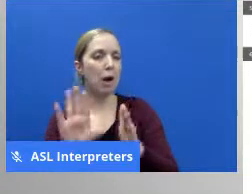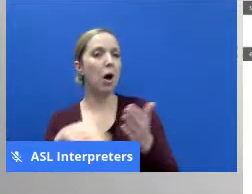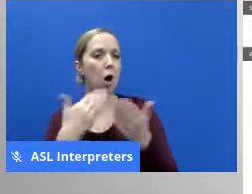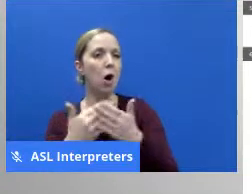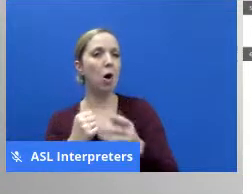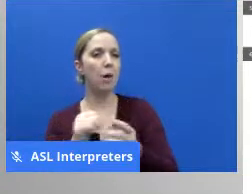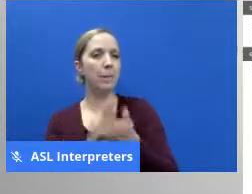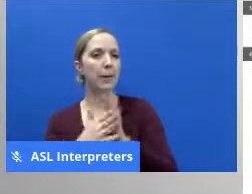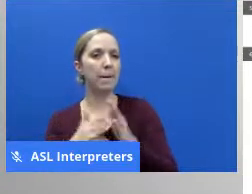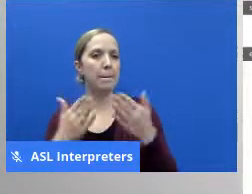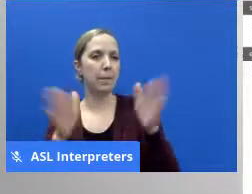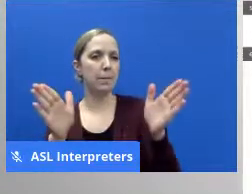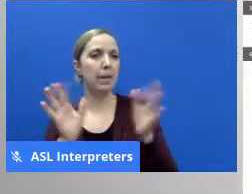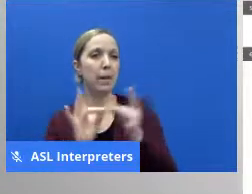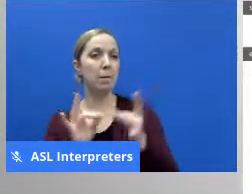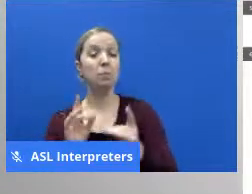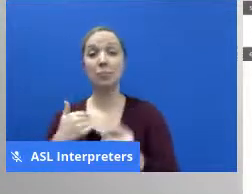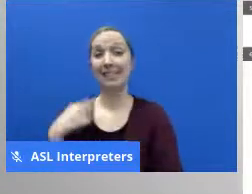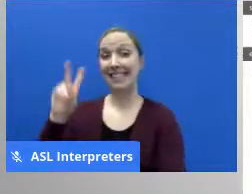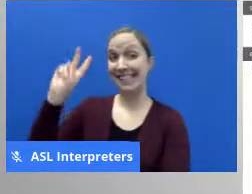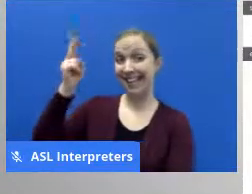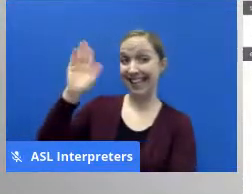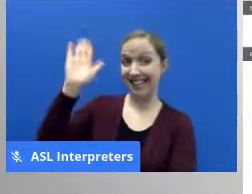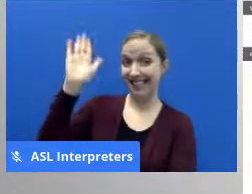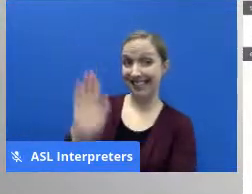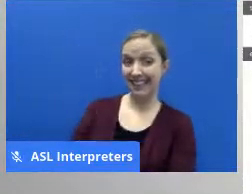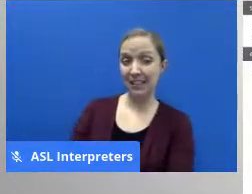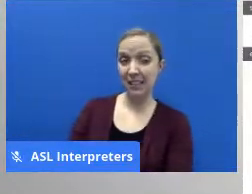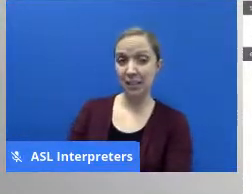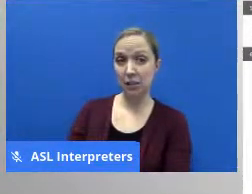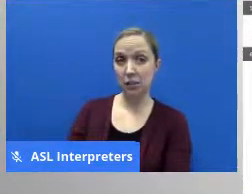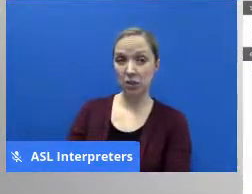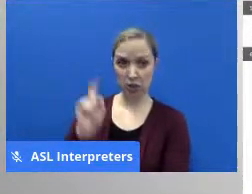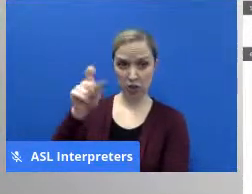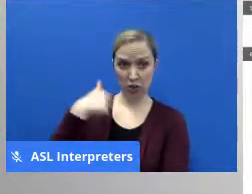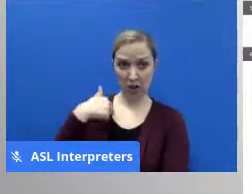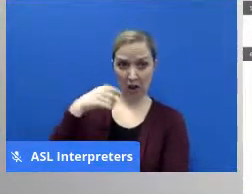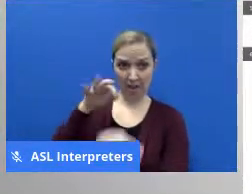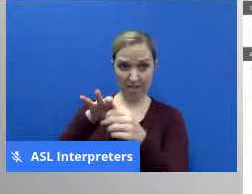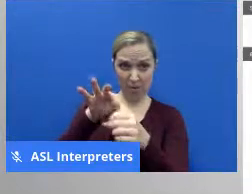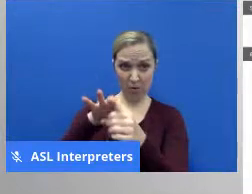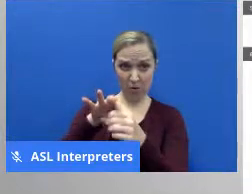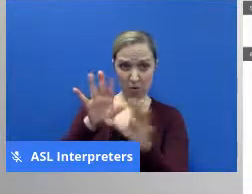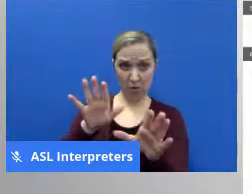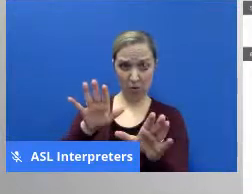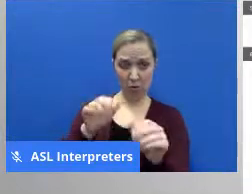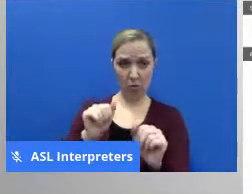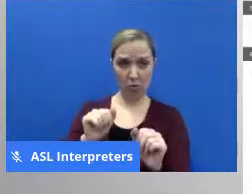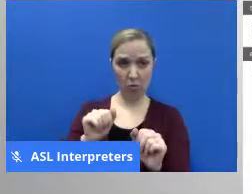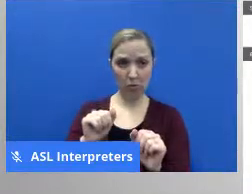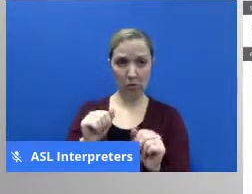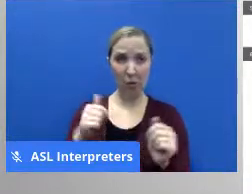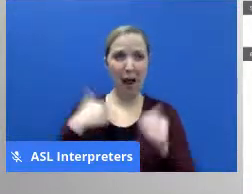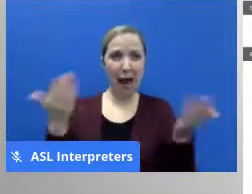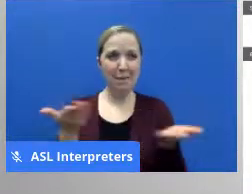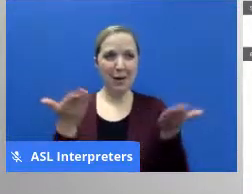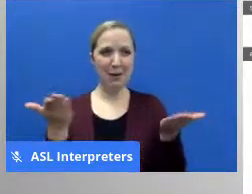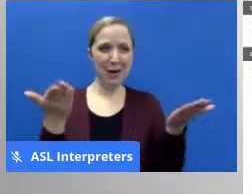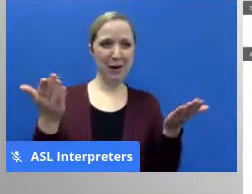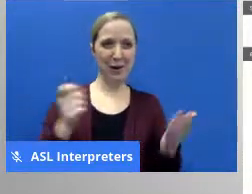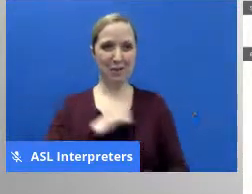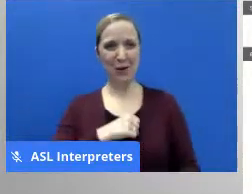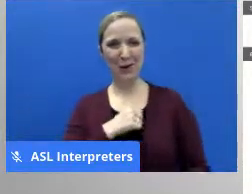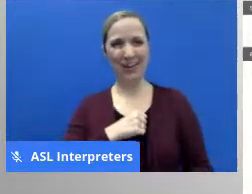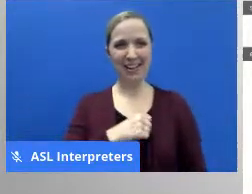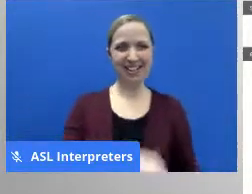Am I supposed to have the vote, or Ms. I guess? Okay, is there I'm There, here. I'm she's back. sorry. I was